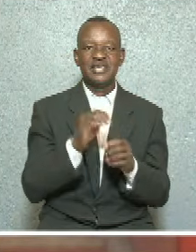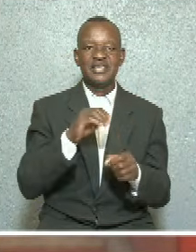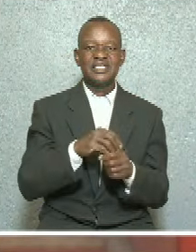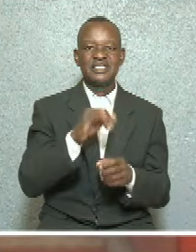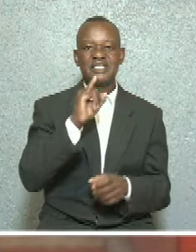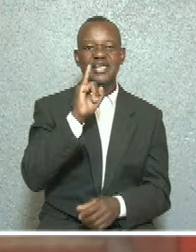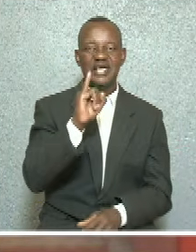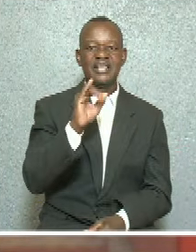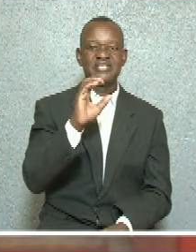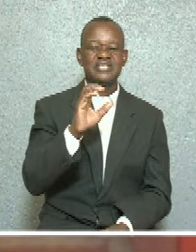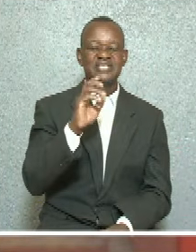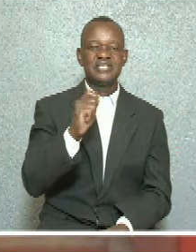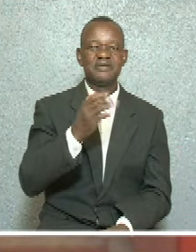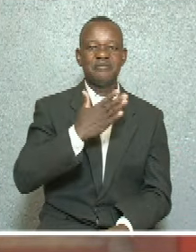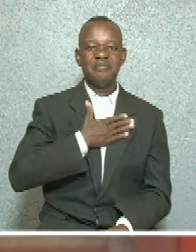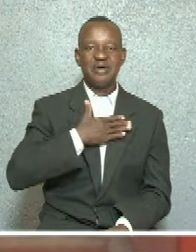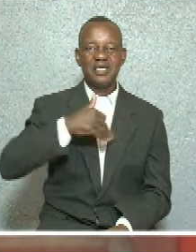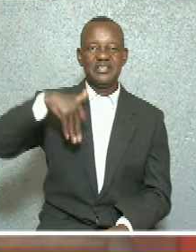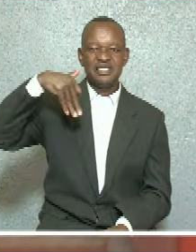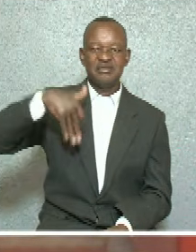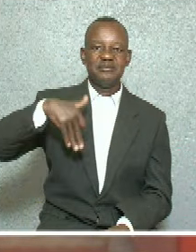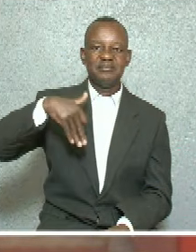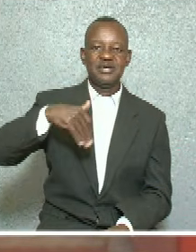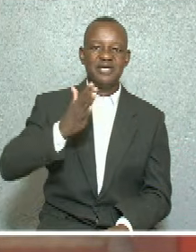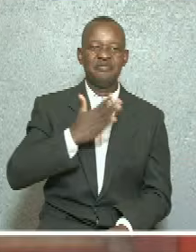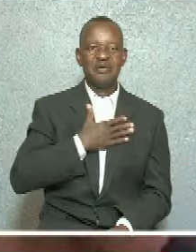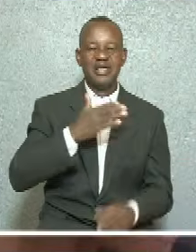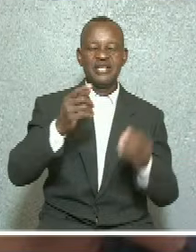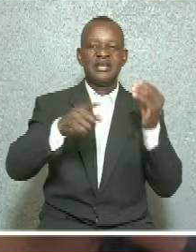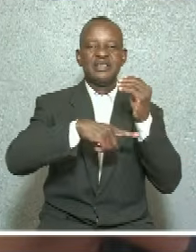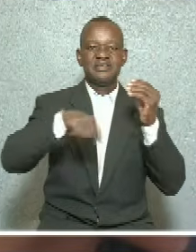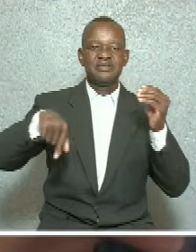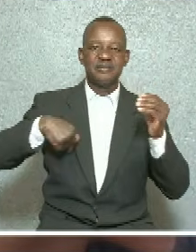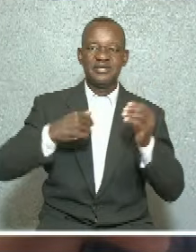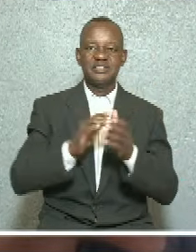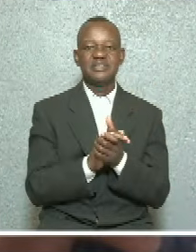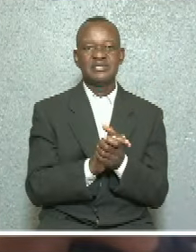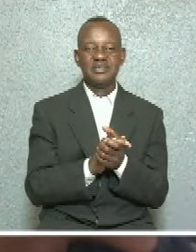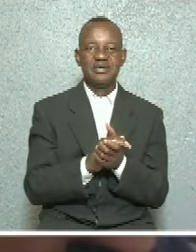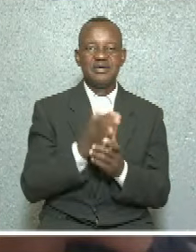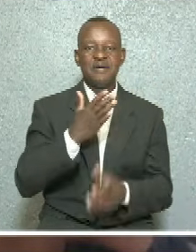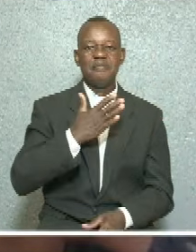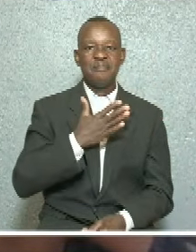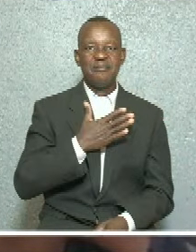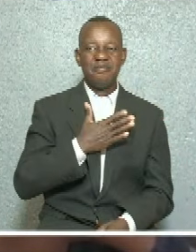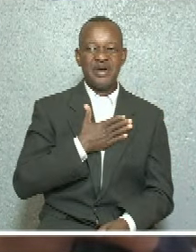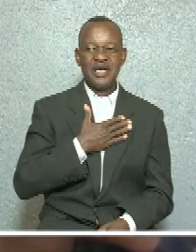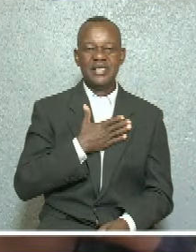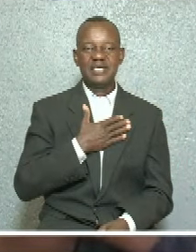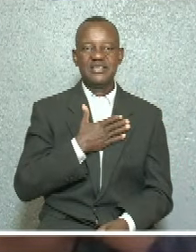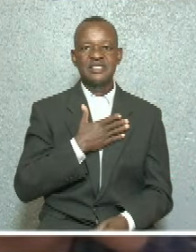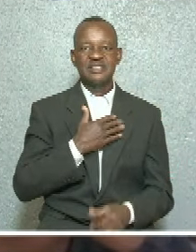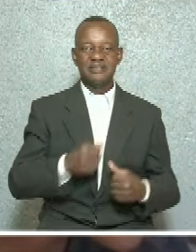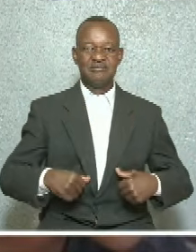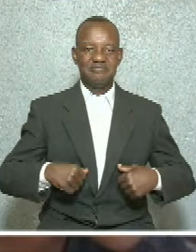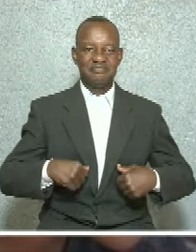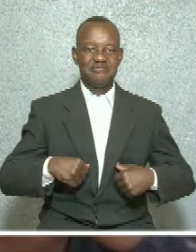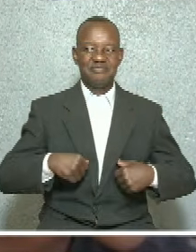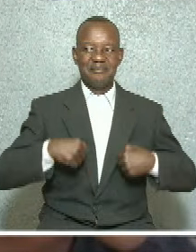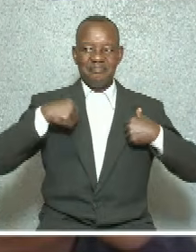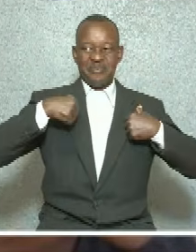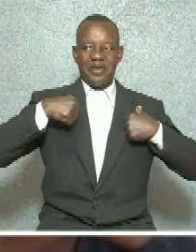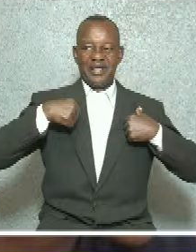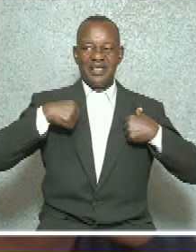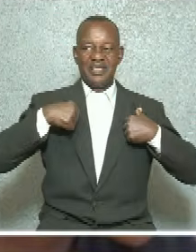Namibia, my country, my pride. Oh, there's that one